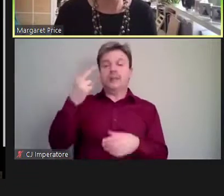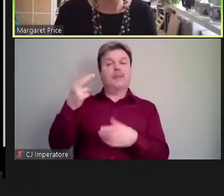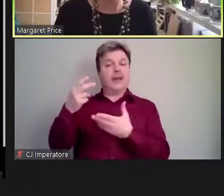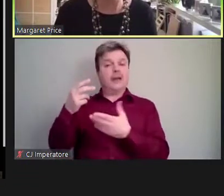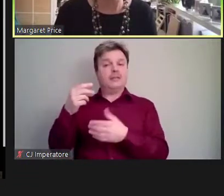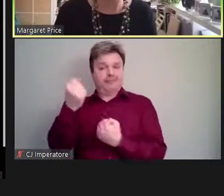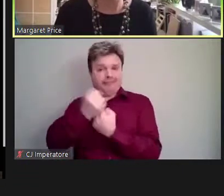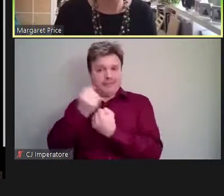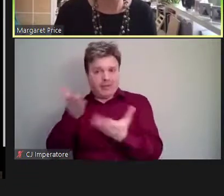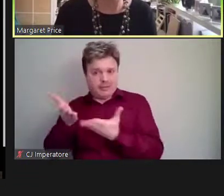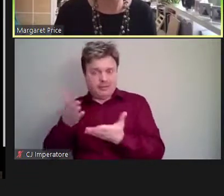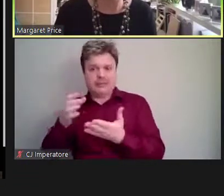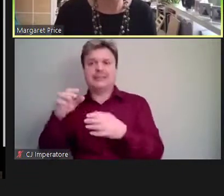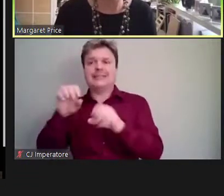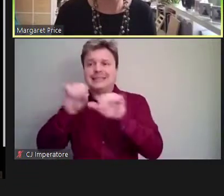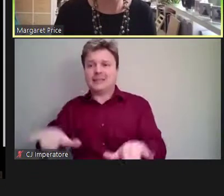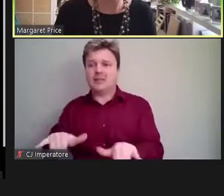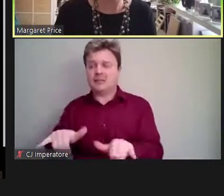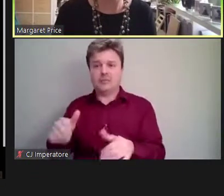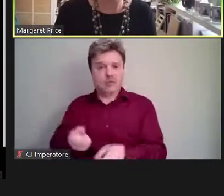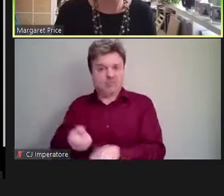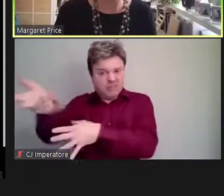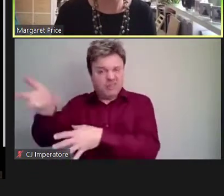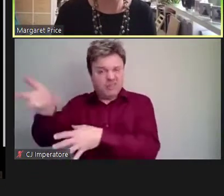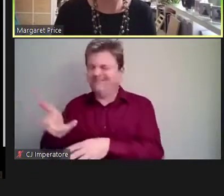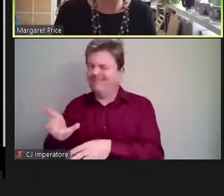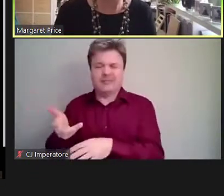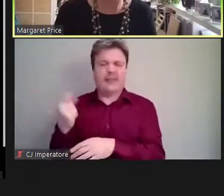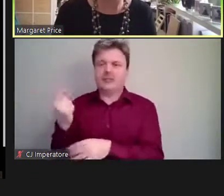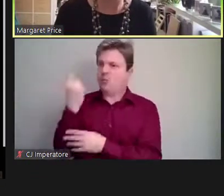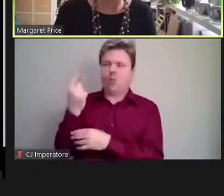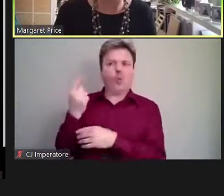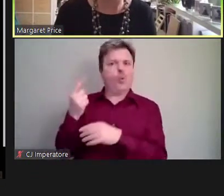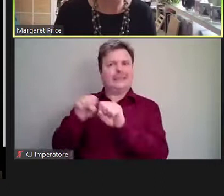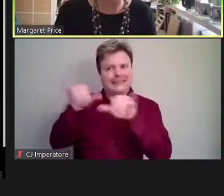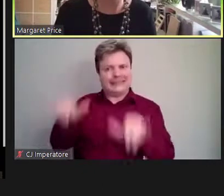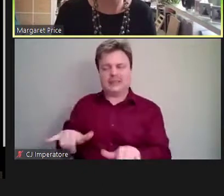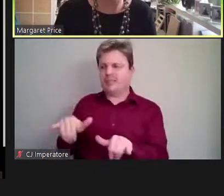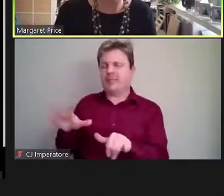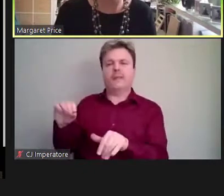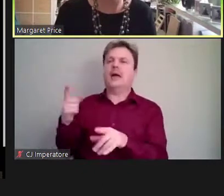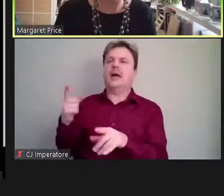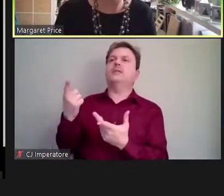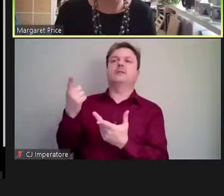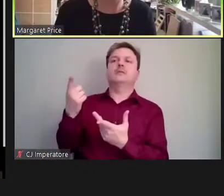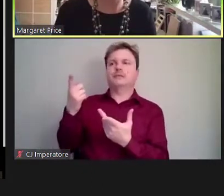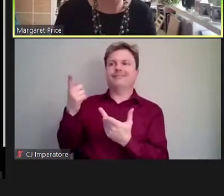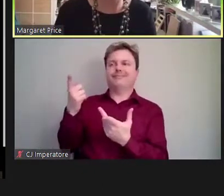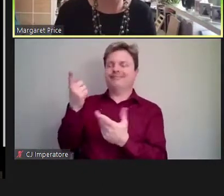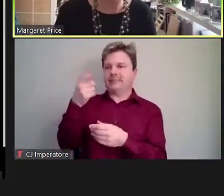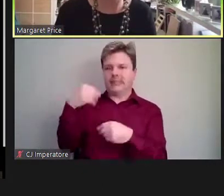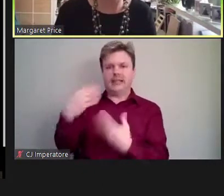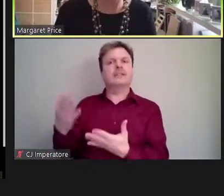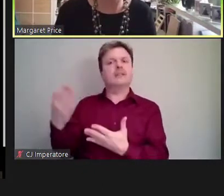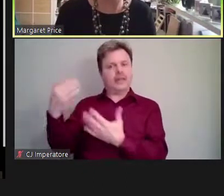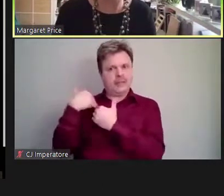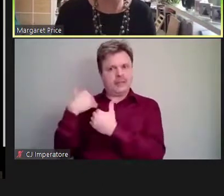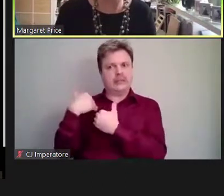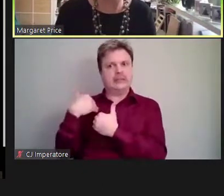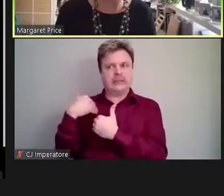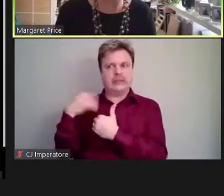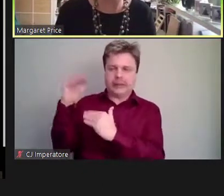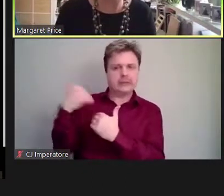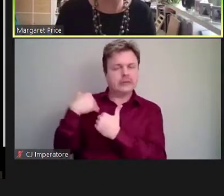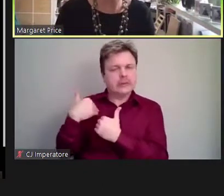only system in universities that actually assigns any kind of accountability to access. Everybody else who's doing